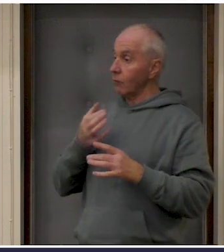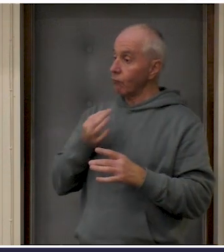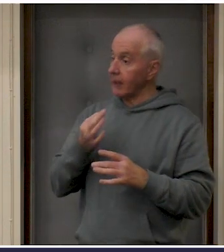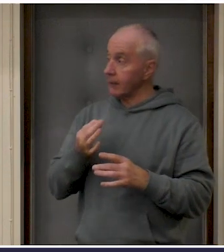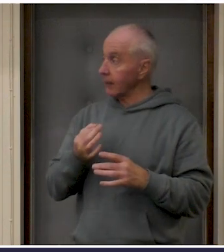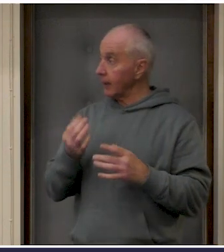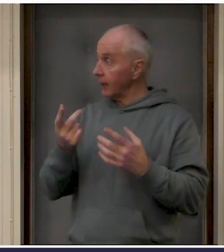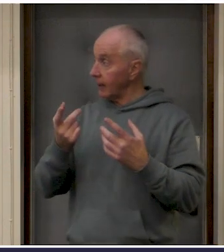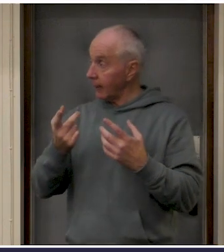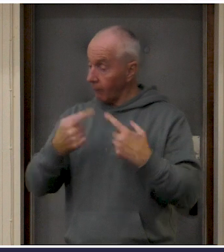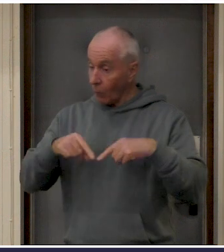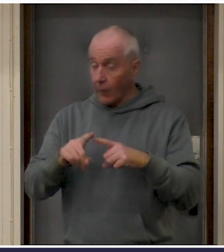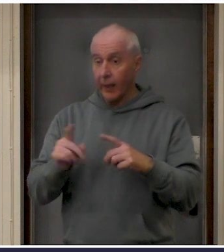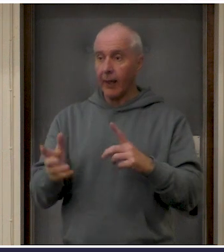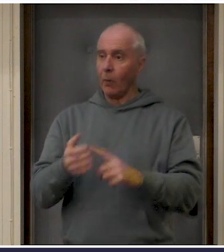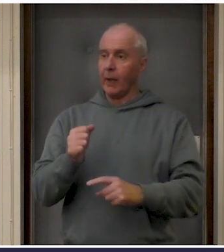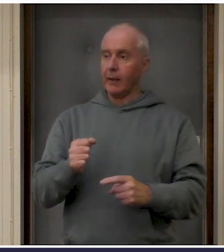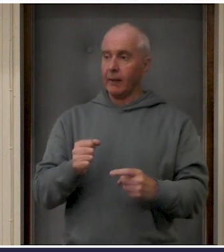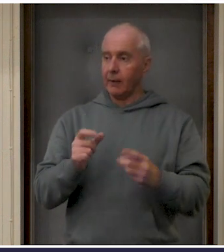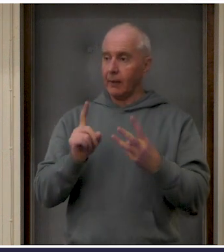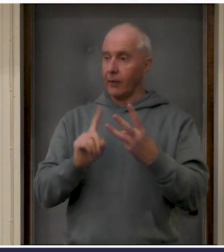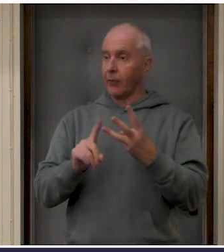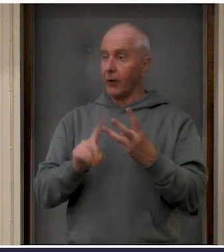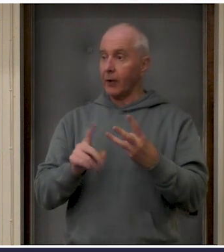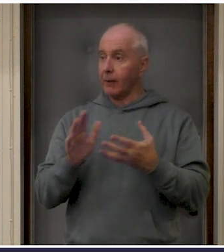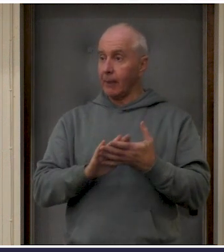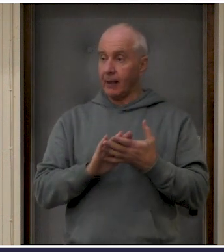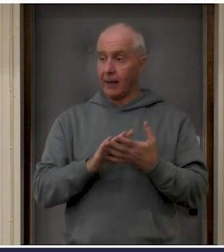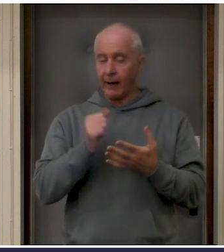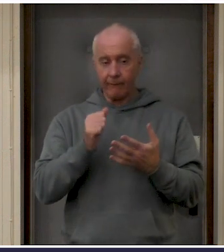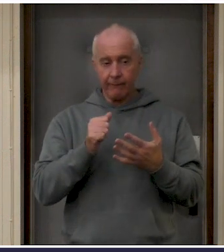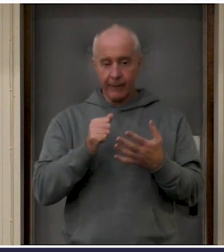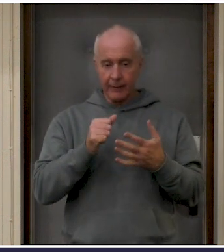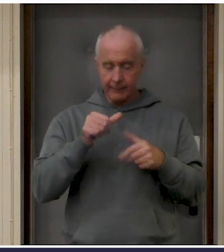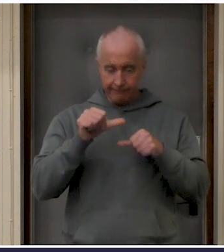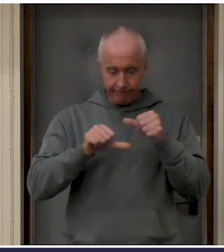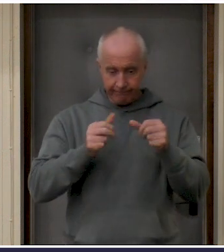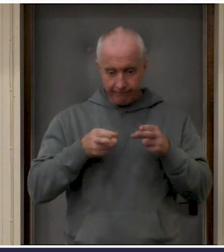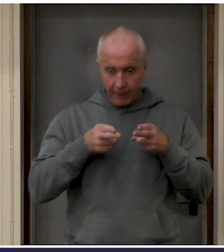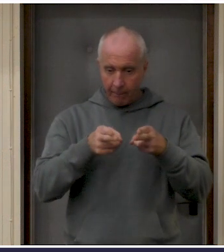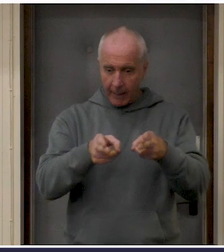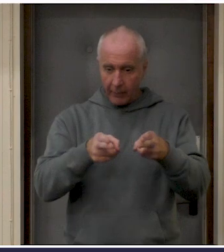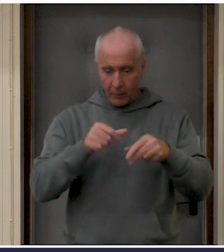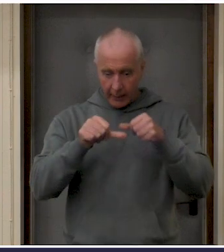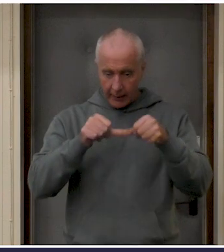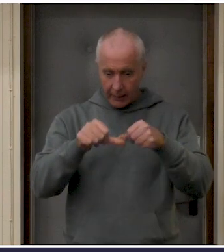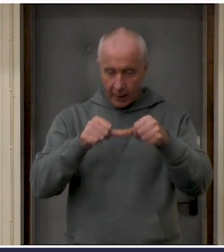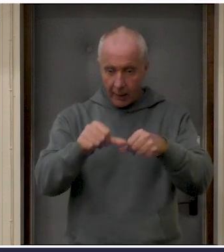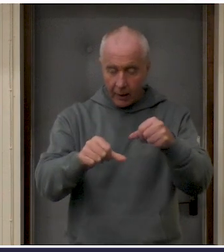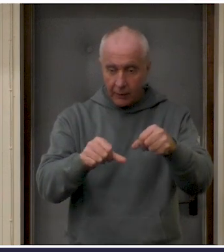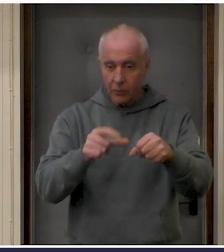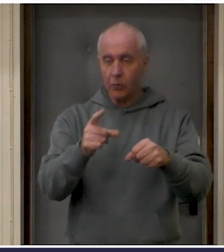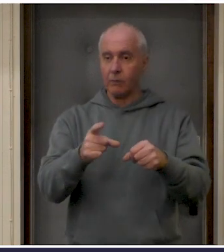win the 3rd, we have essentially got that pathway to get all of those initial hard units, and then